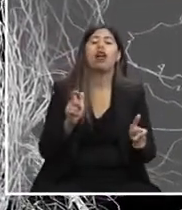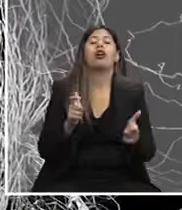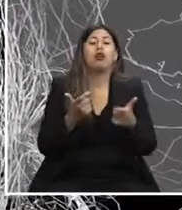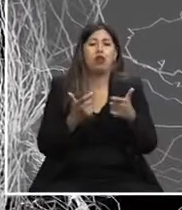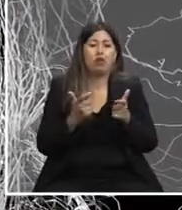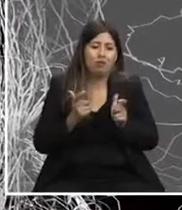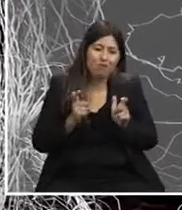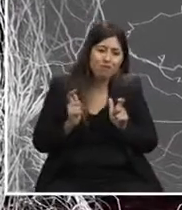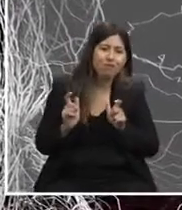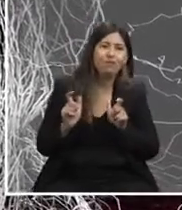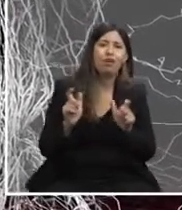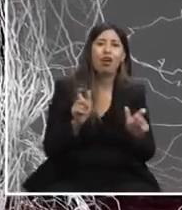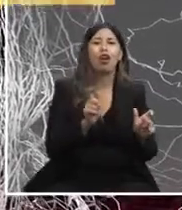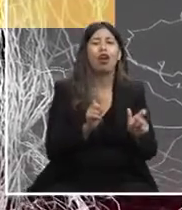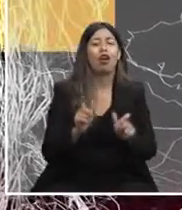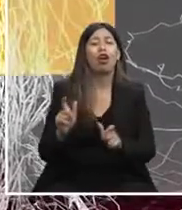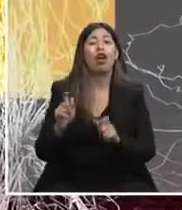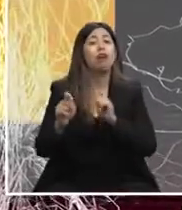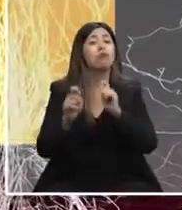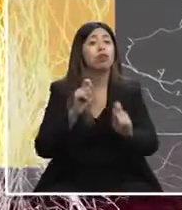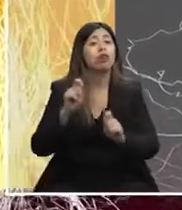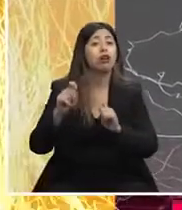or we destroy ourselves.